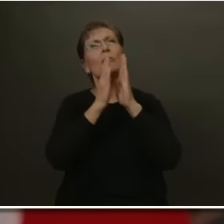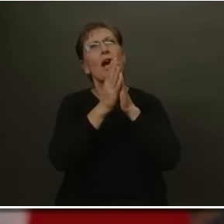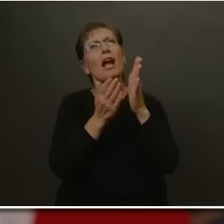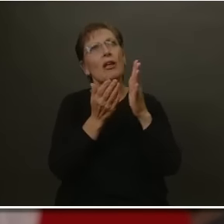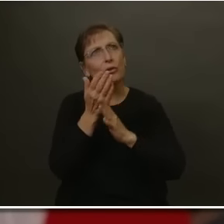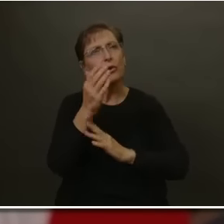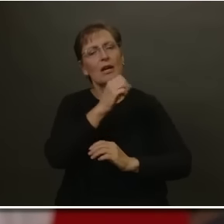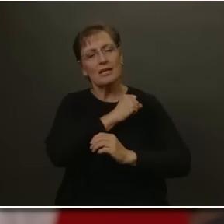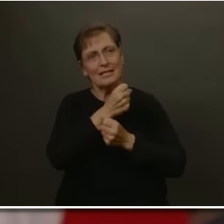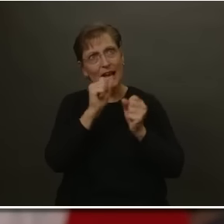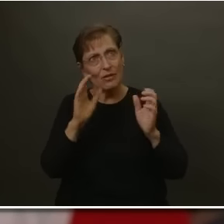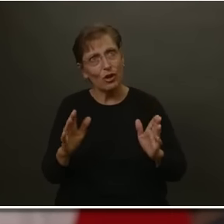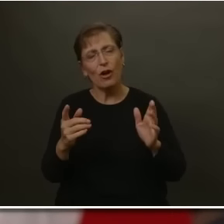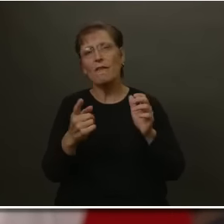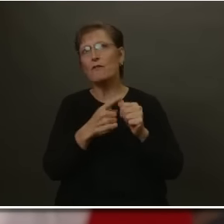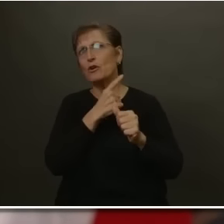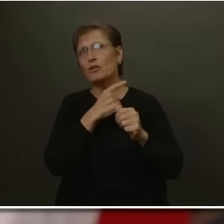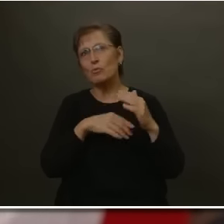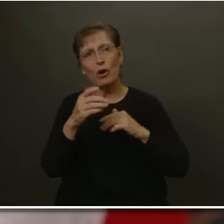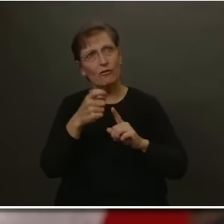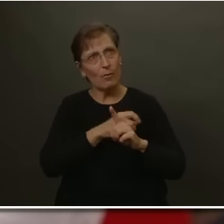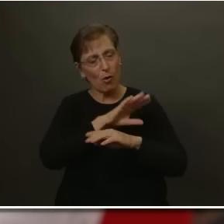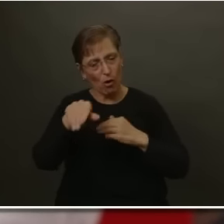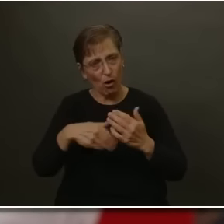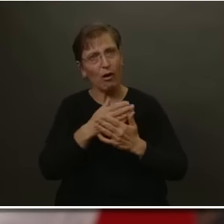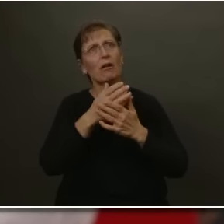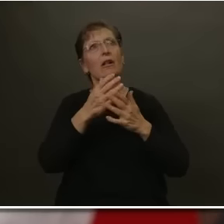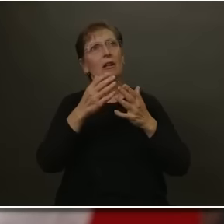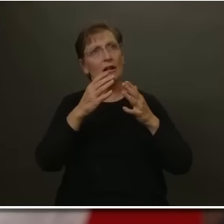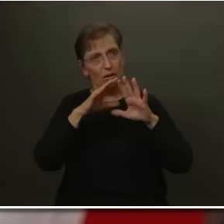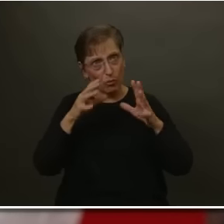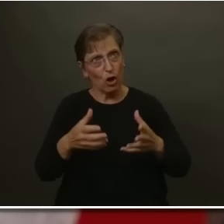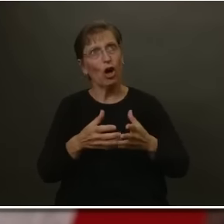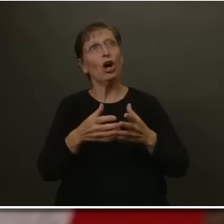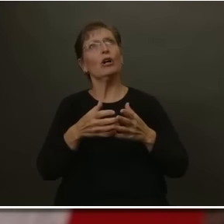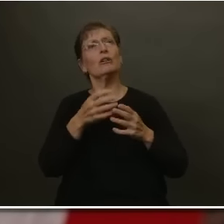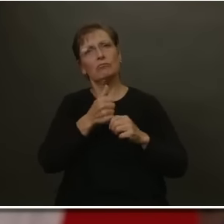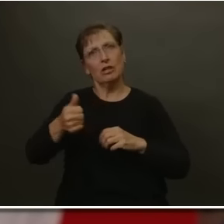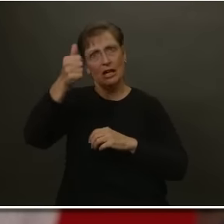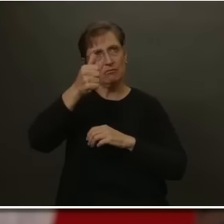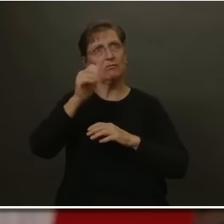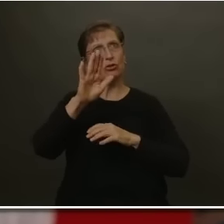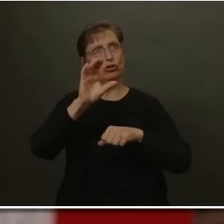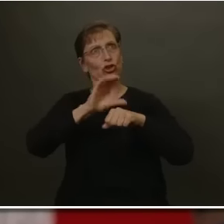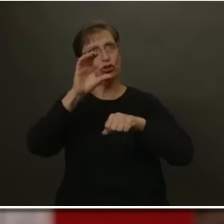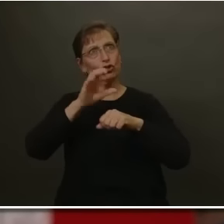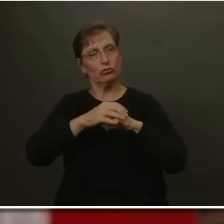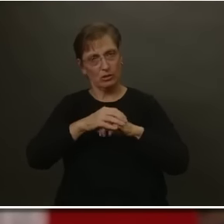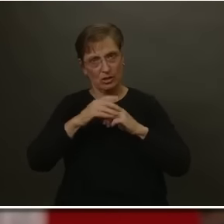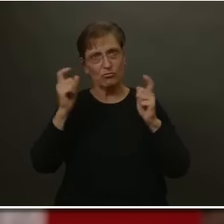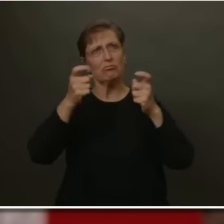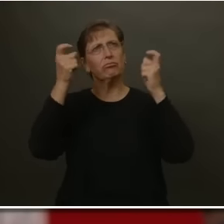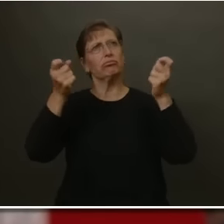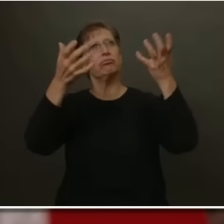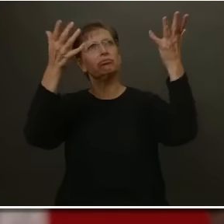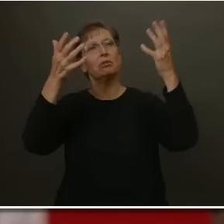creation, the head of the church, and the author of our salvation. By Christ, and with